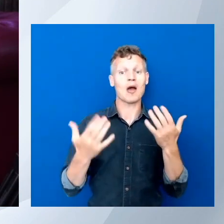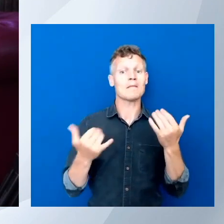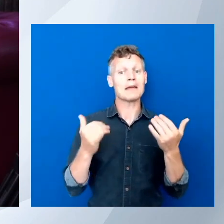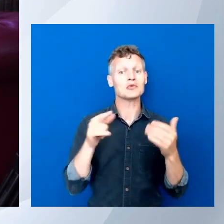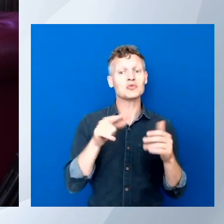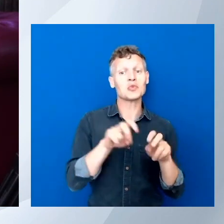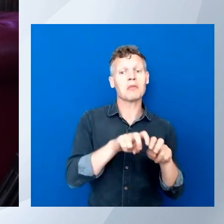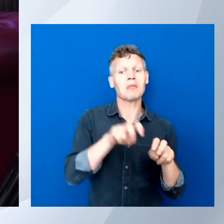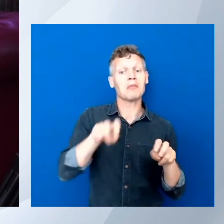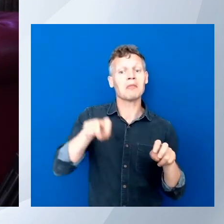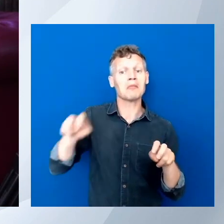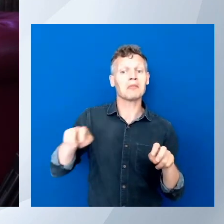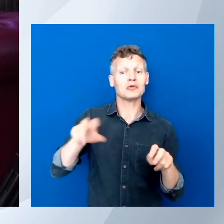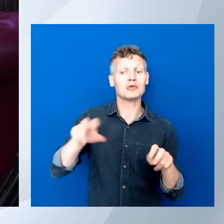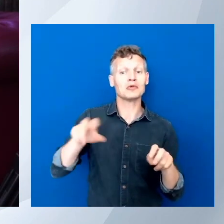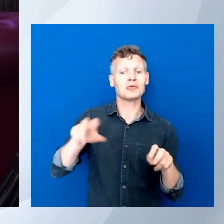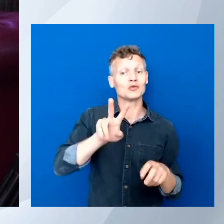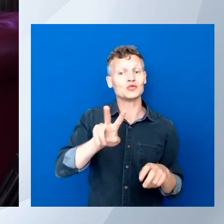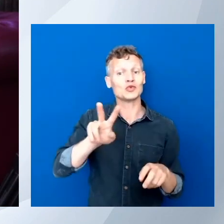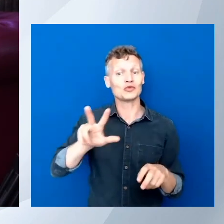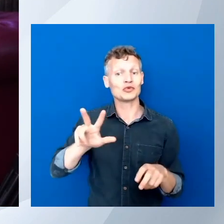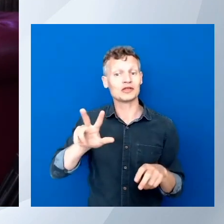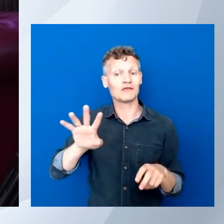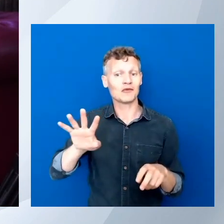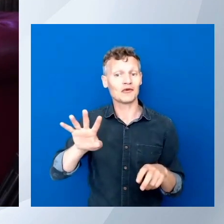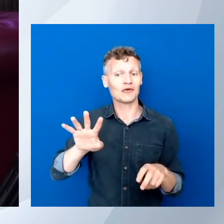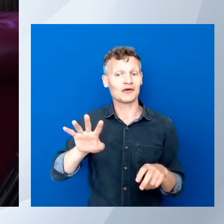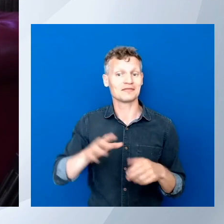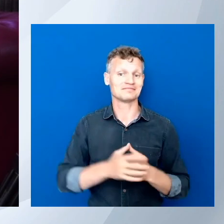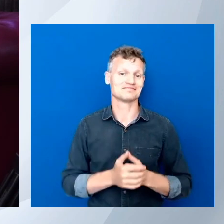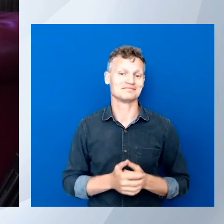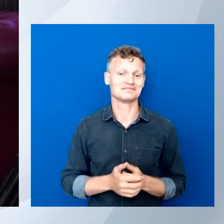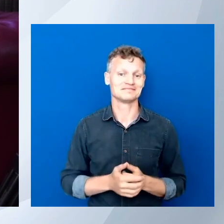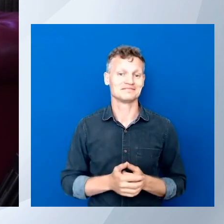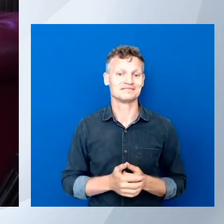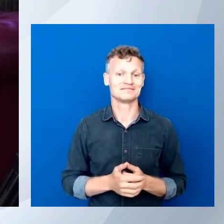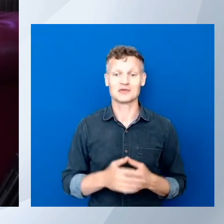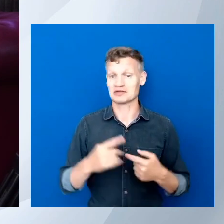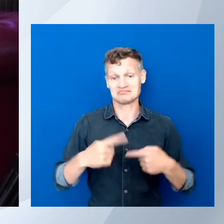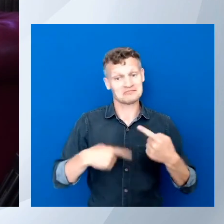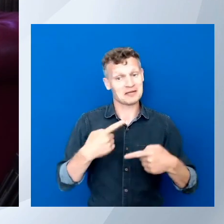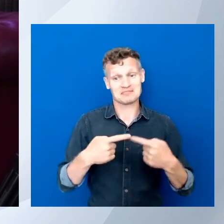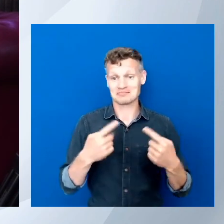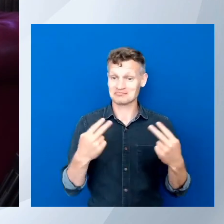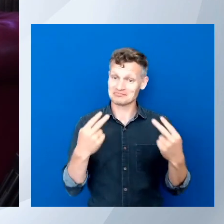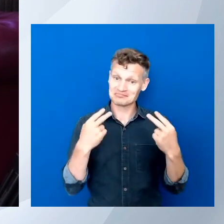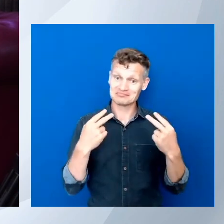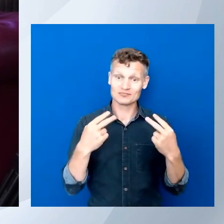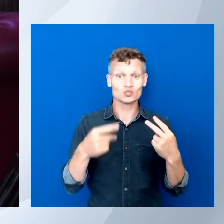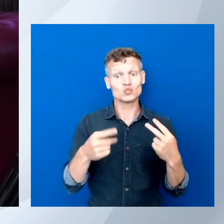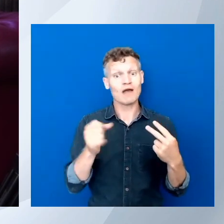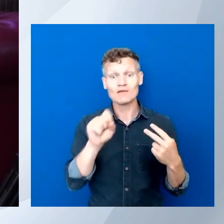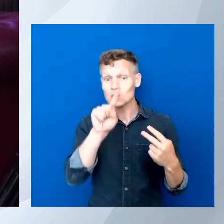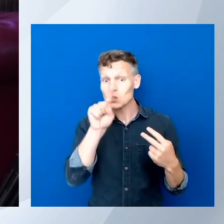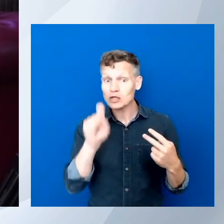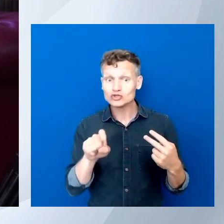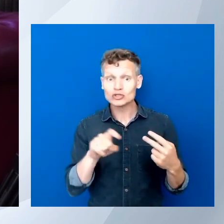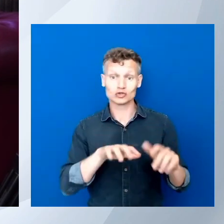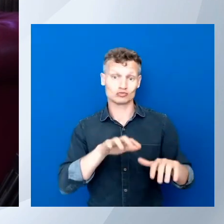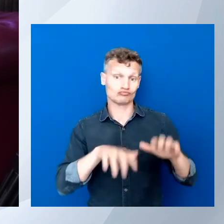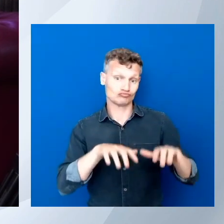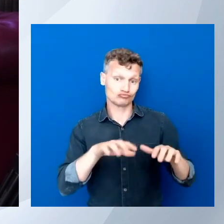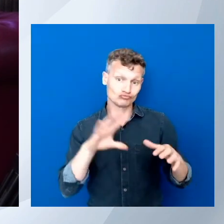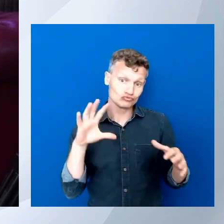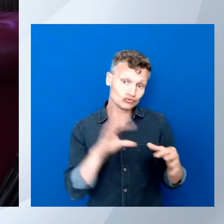Keep it up. Anytime, just reach out in the chat if you have a question around the various